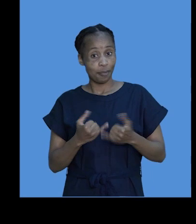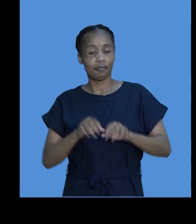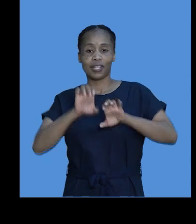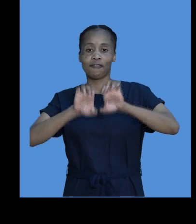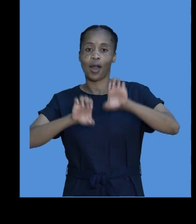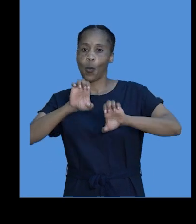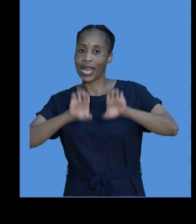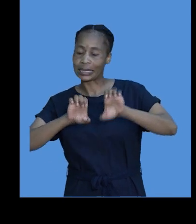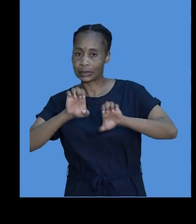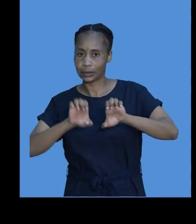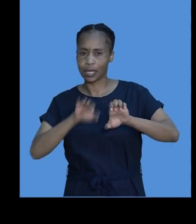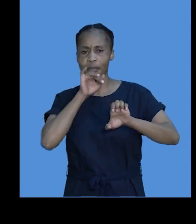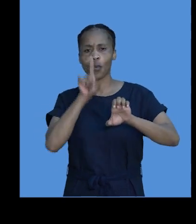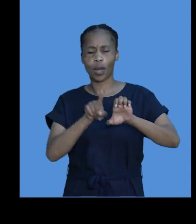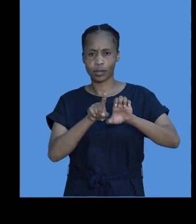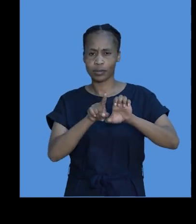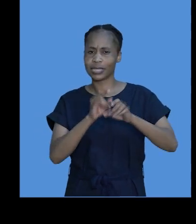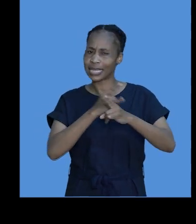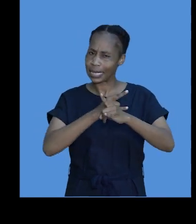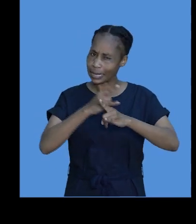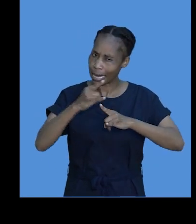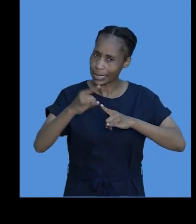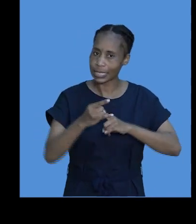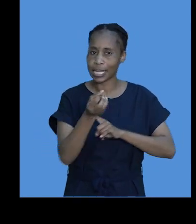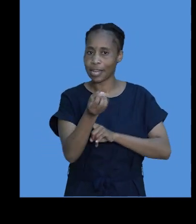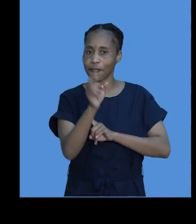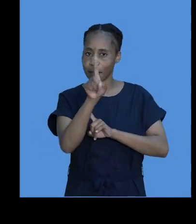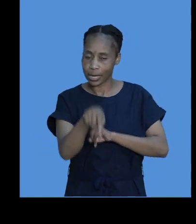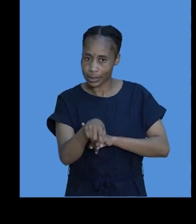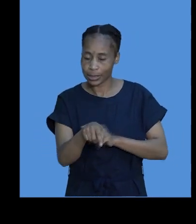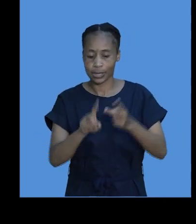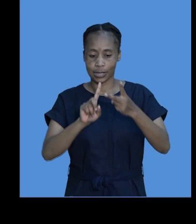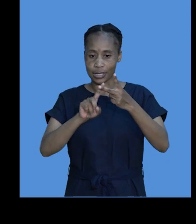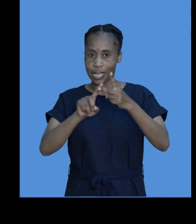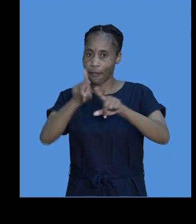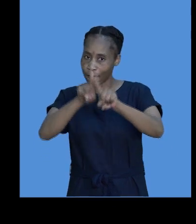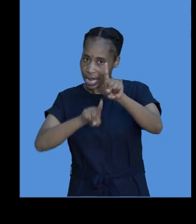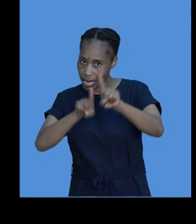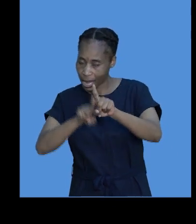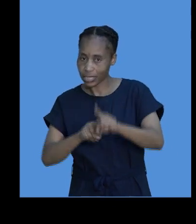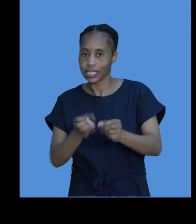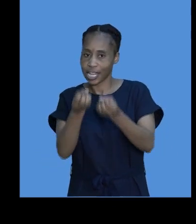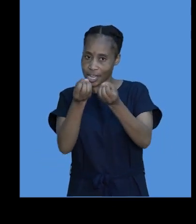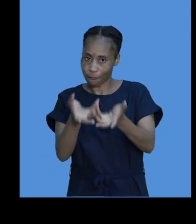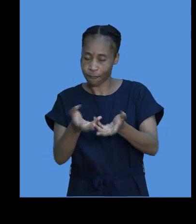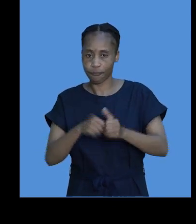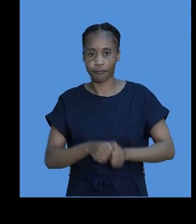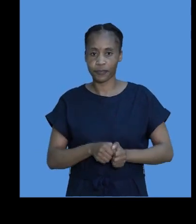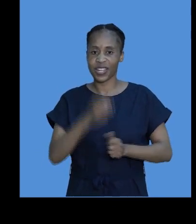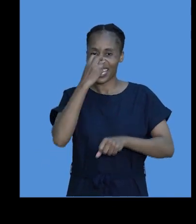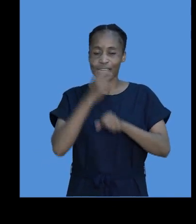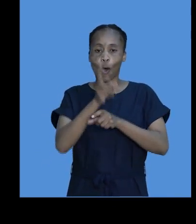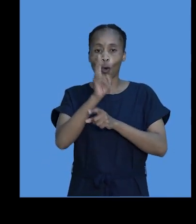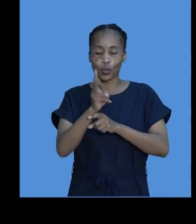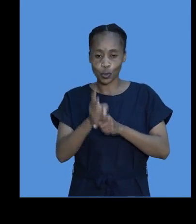exam, you need to give successes and failures there. You